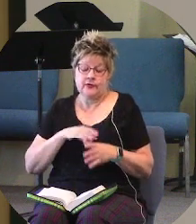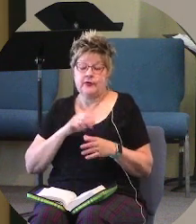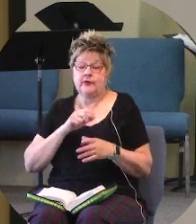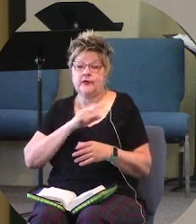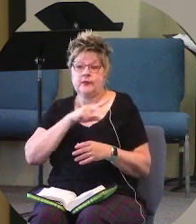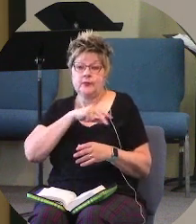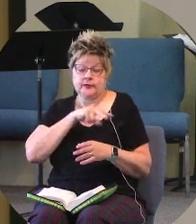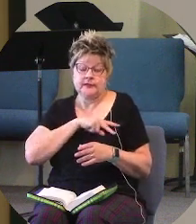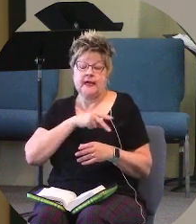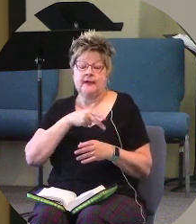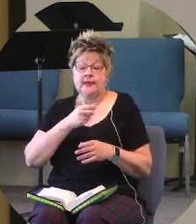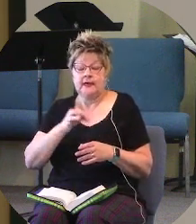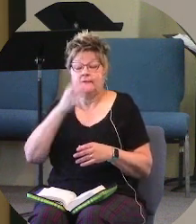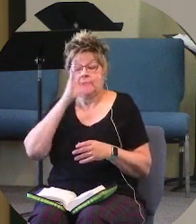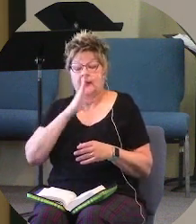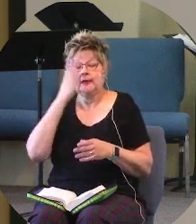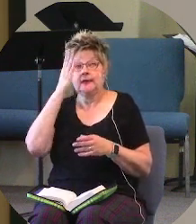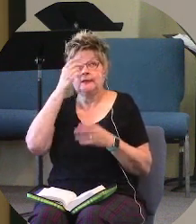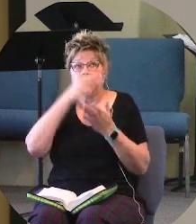holy. He is just.